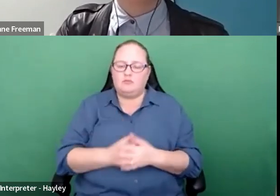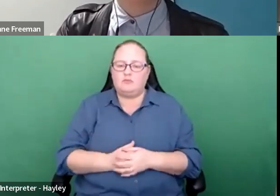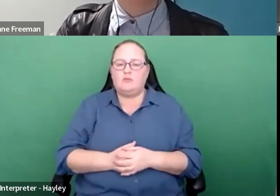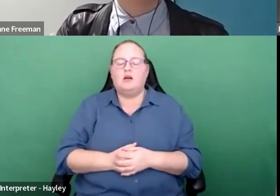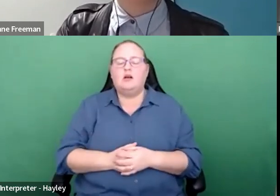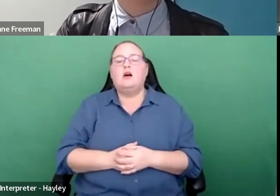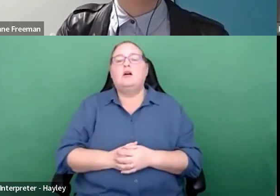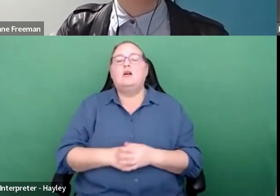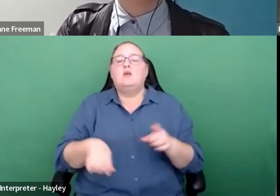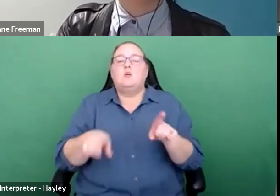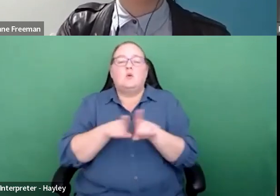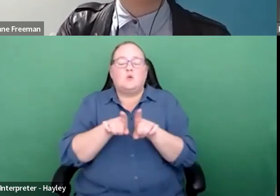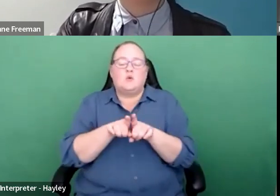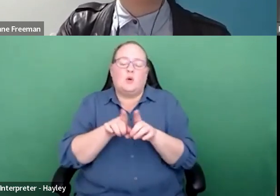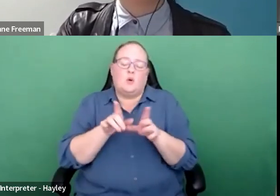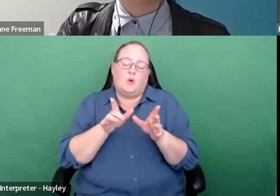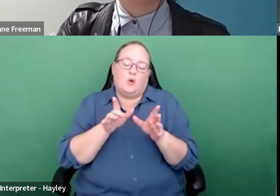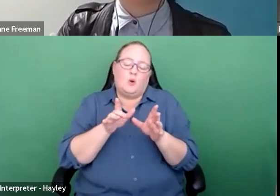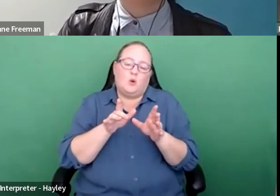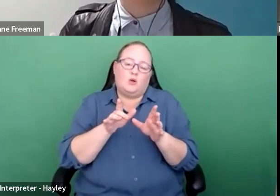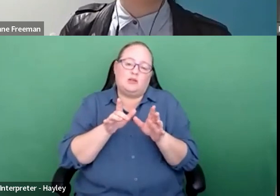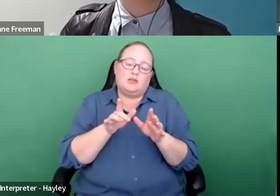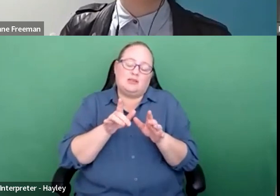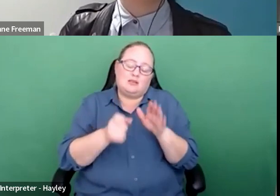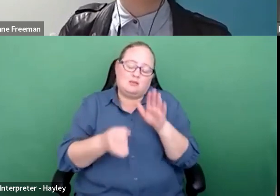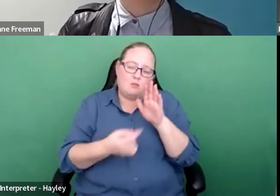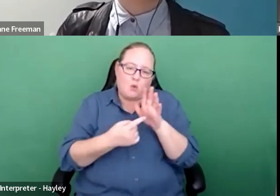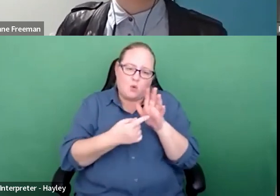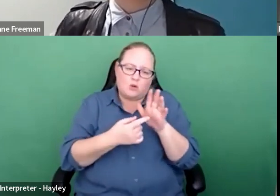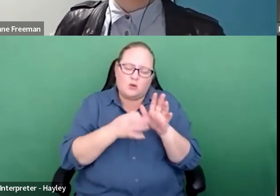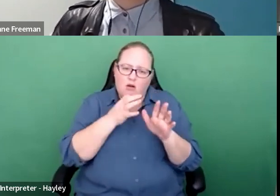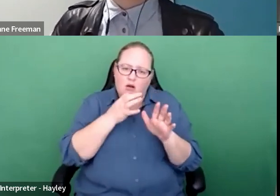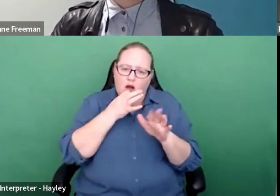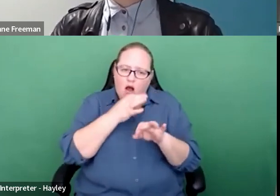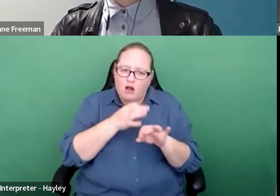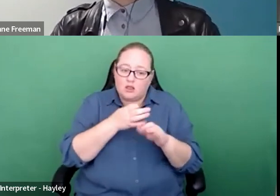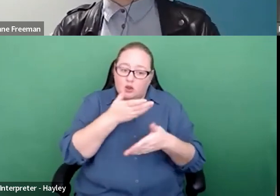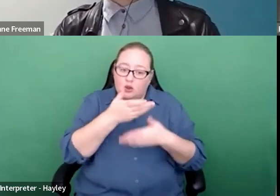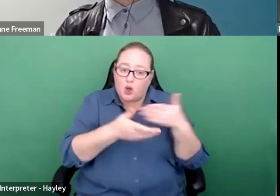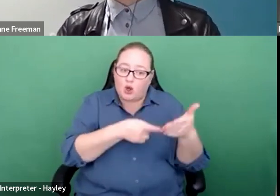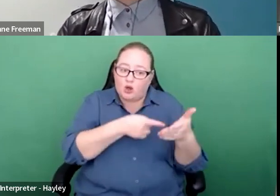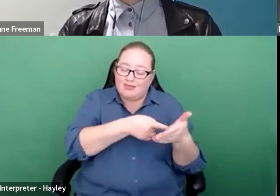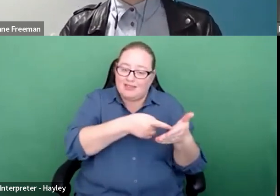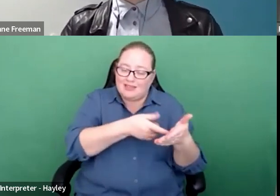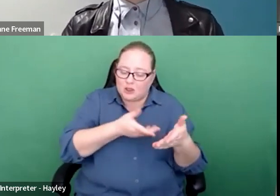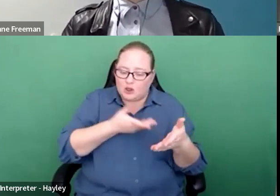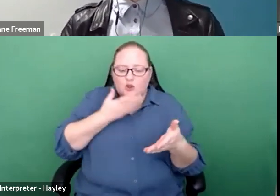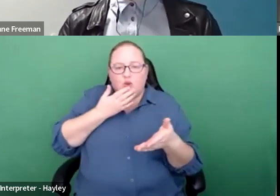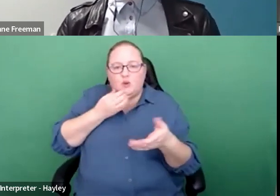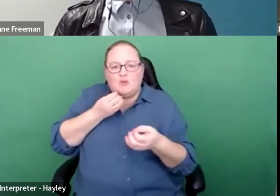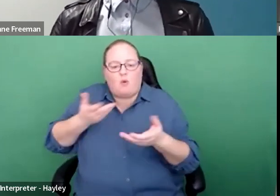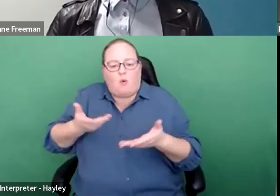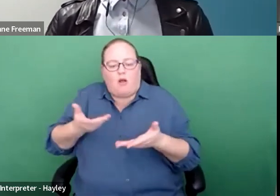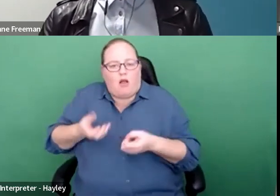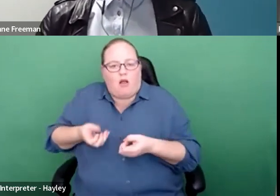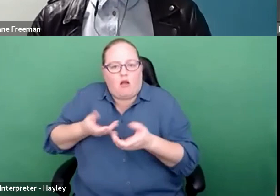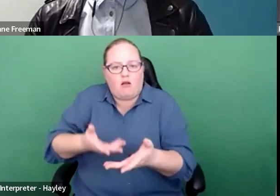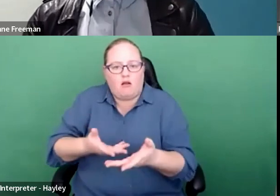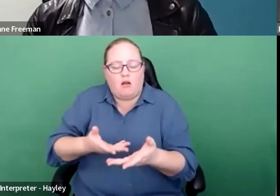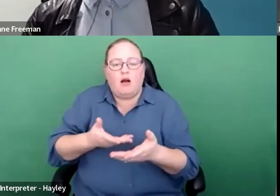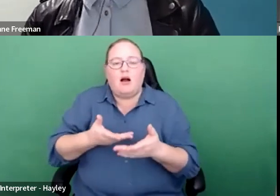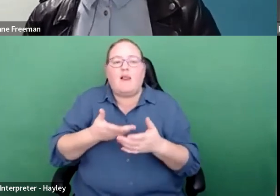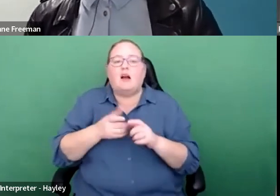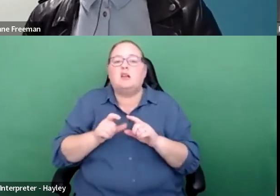I think it is important to ask, where are these stories being used? And are they simply being used to supplement? I mean, one of the things is with